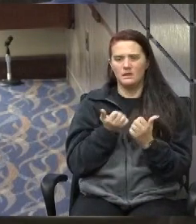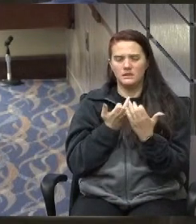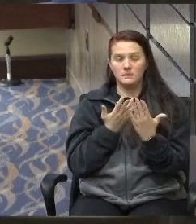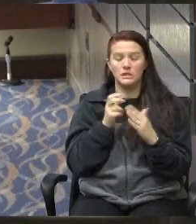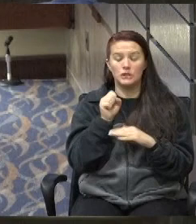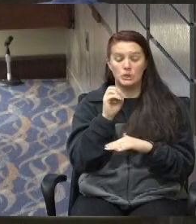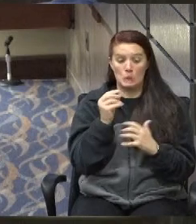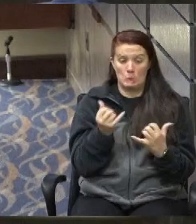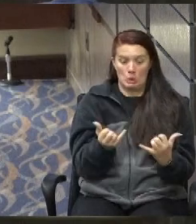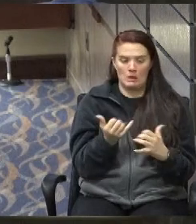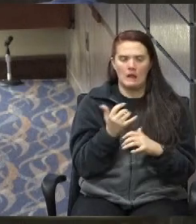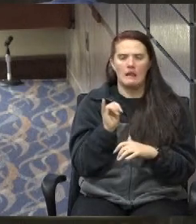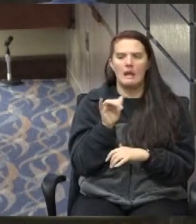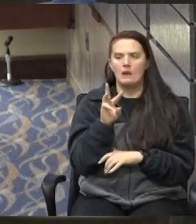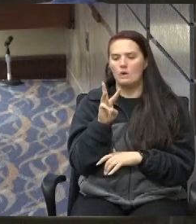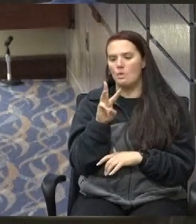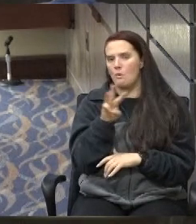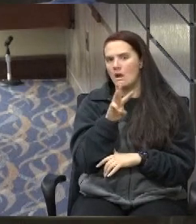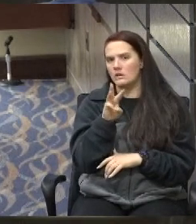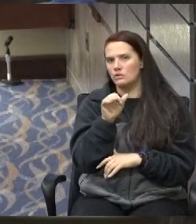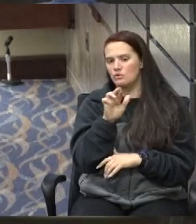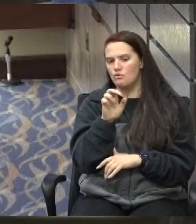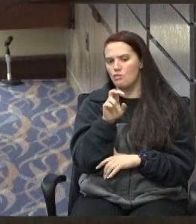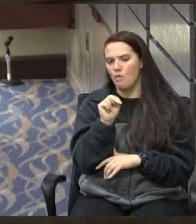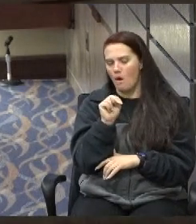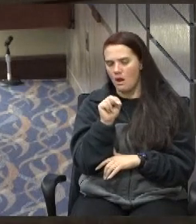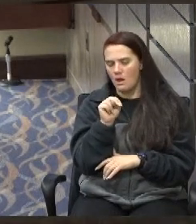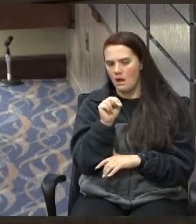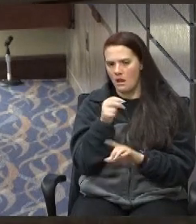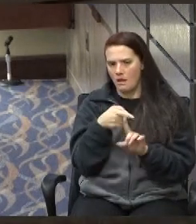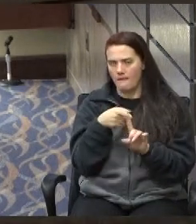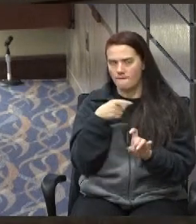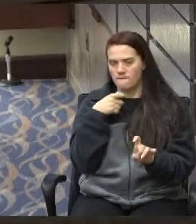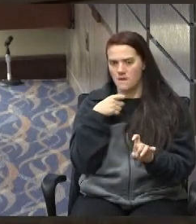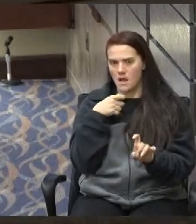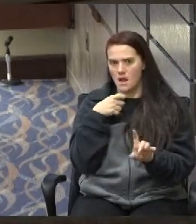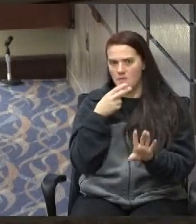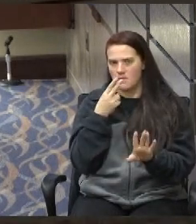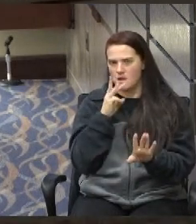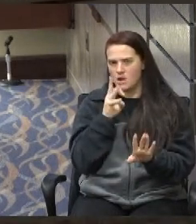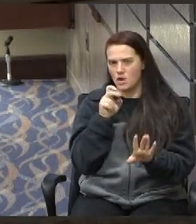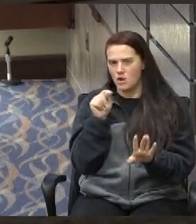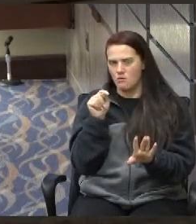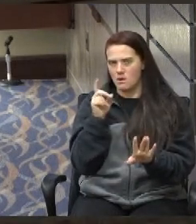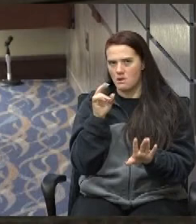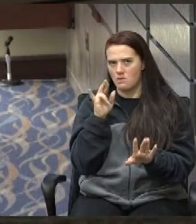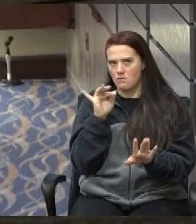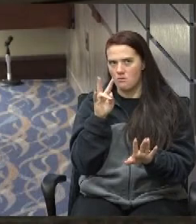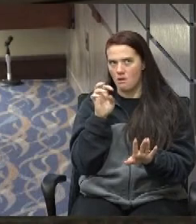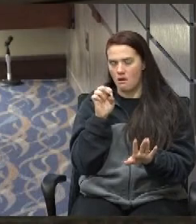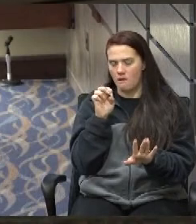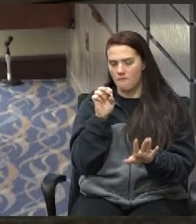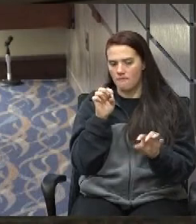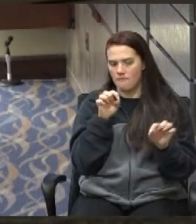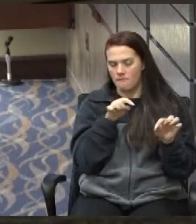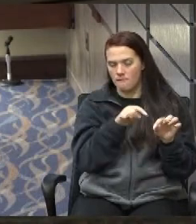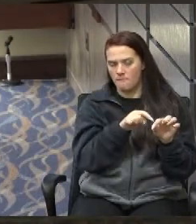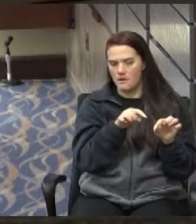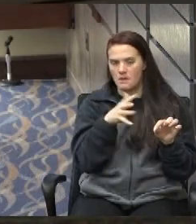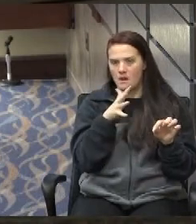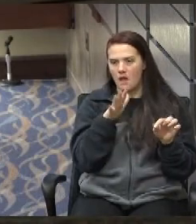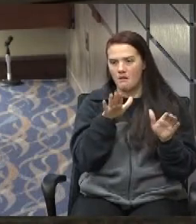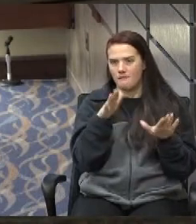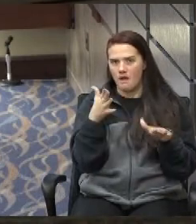So currently, like West Warren coming from Hewitt Drive, kind of